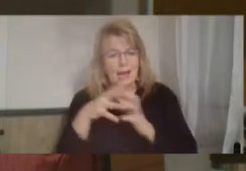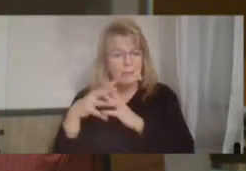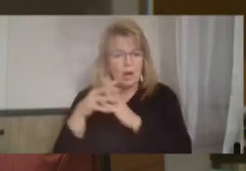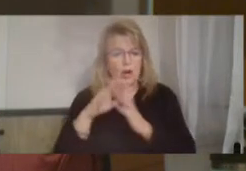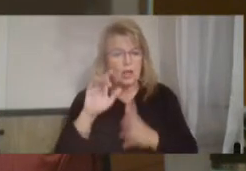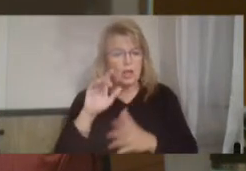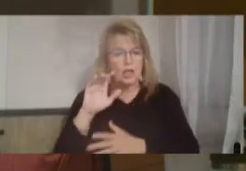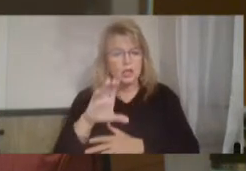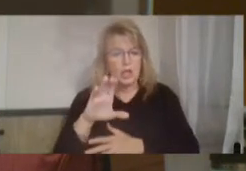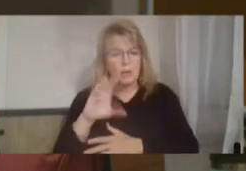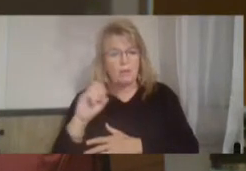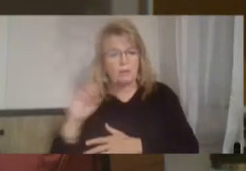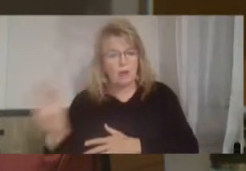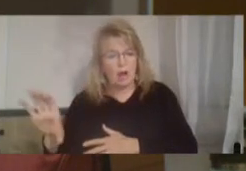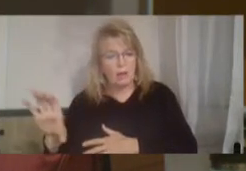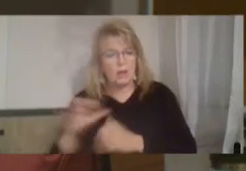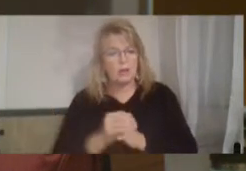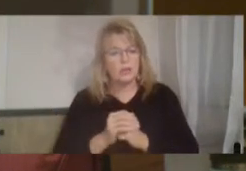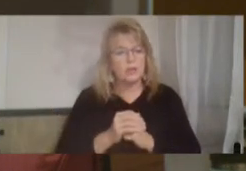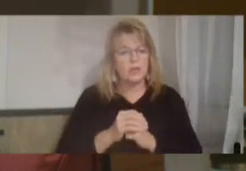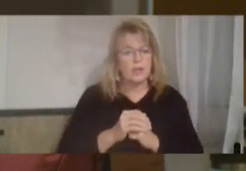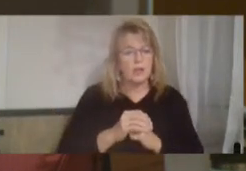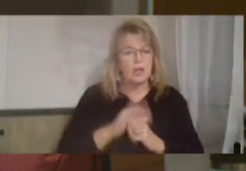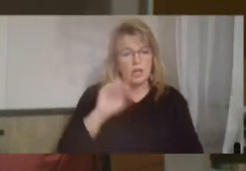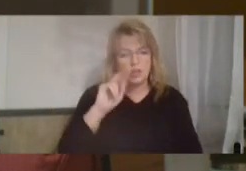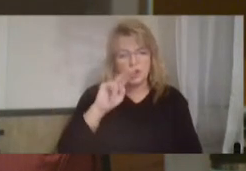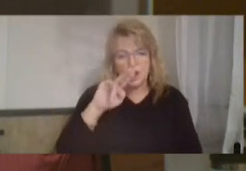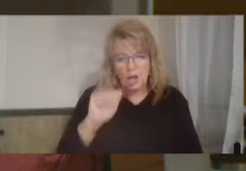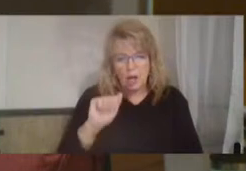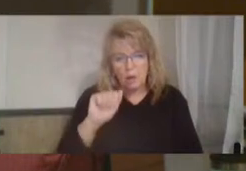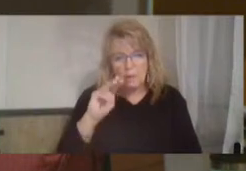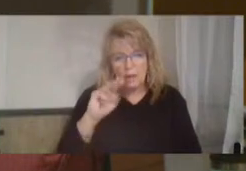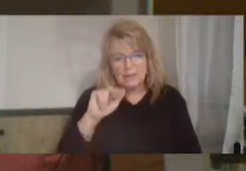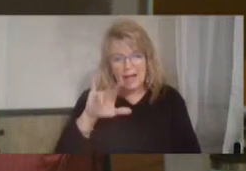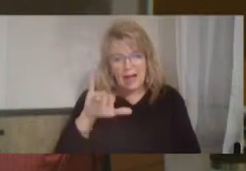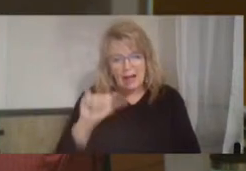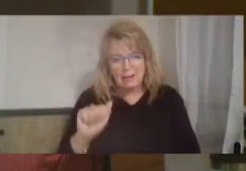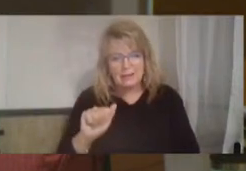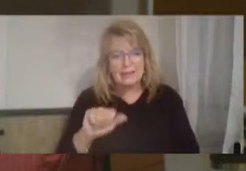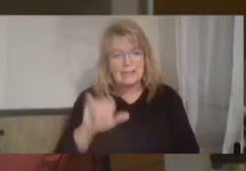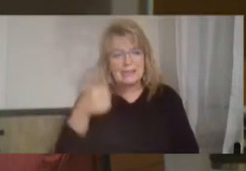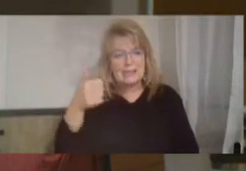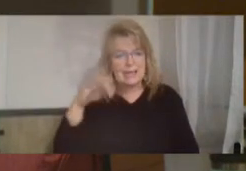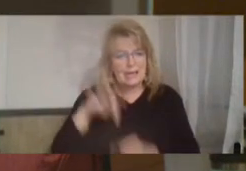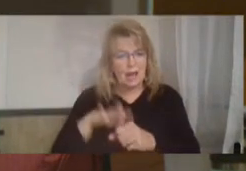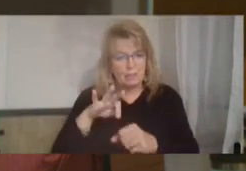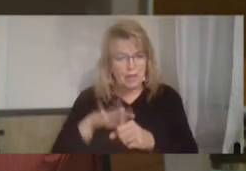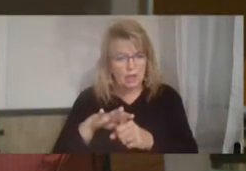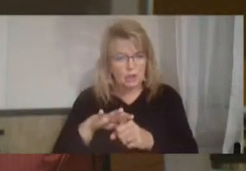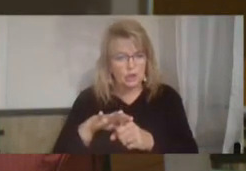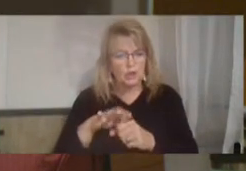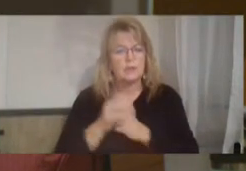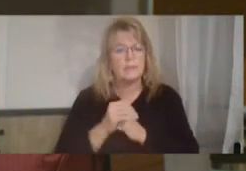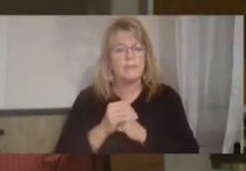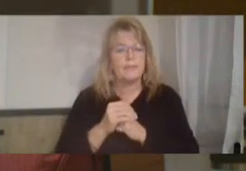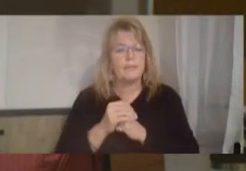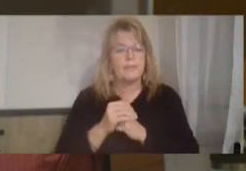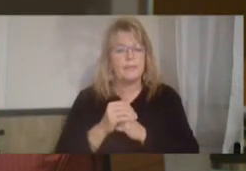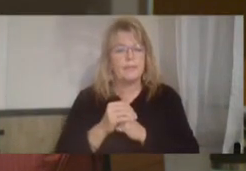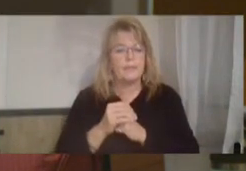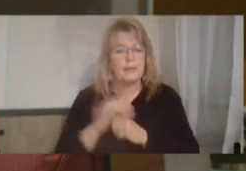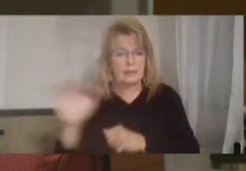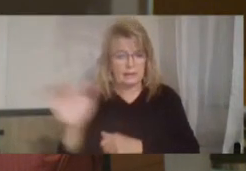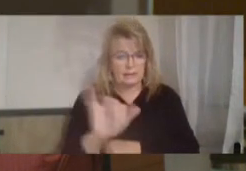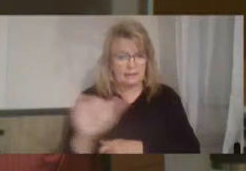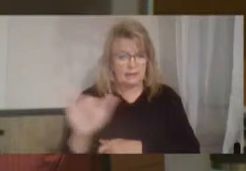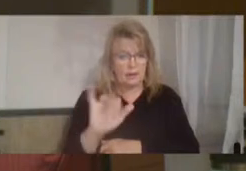Pacino Manciales received 10 nominations, as did